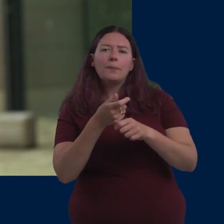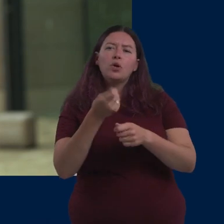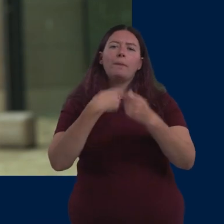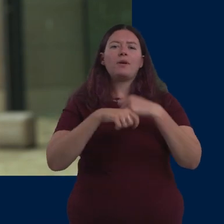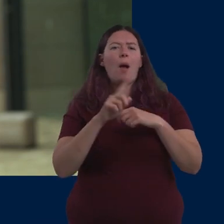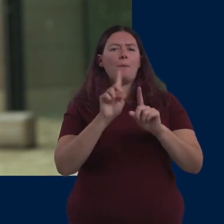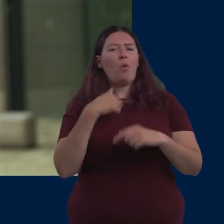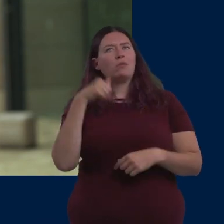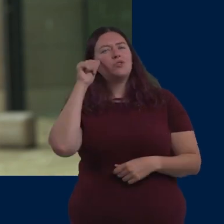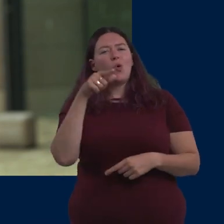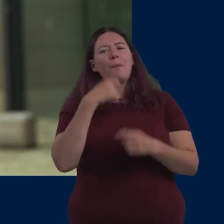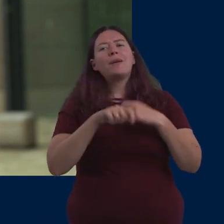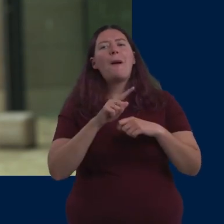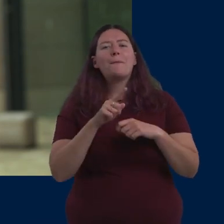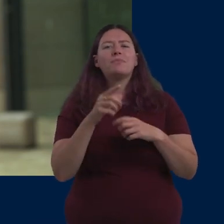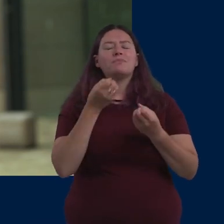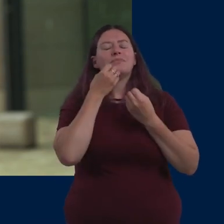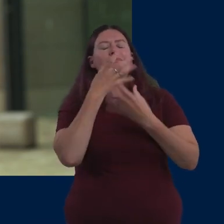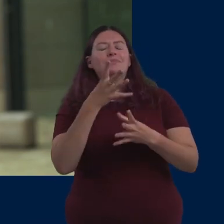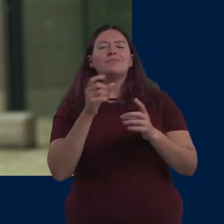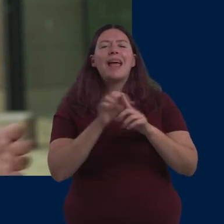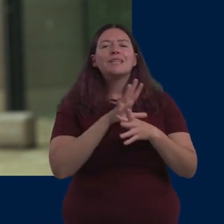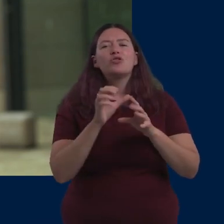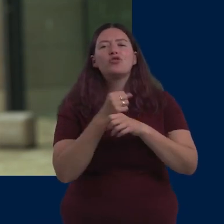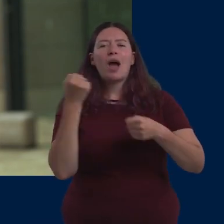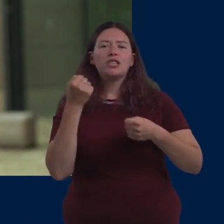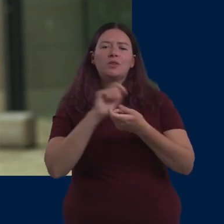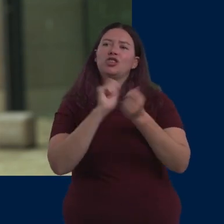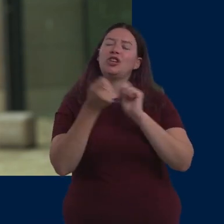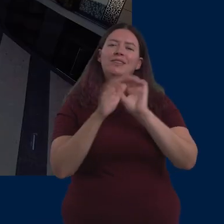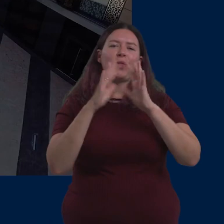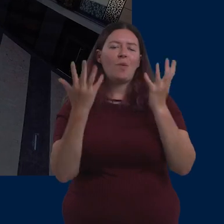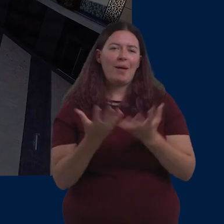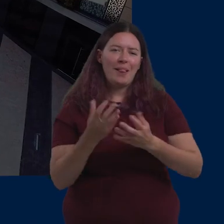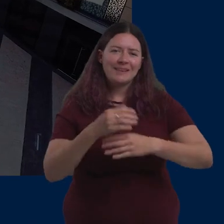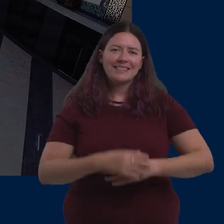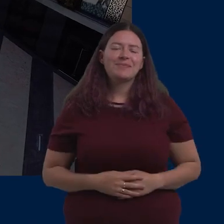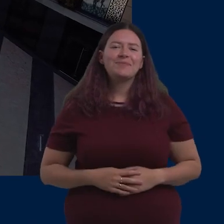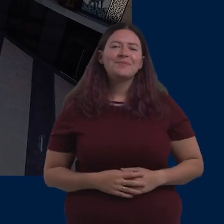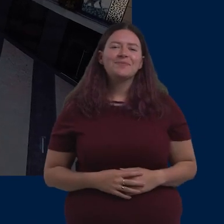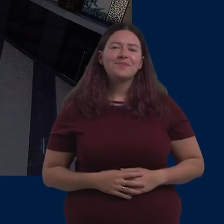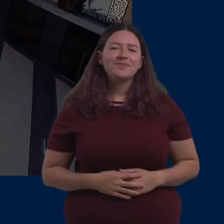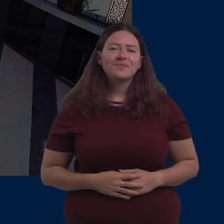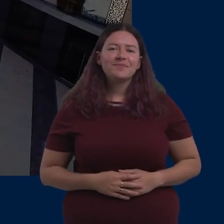you will become. Amazing Edinburgh graduates changing the world around you.